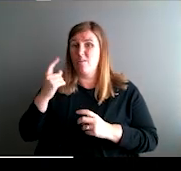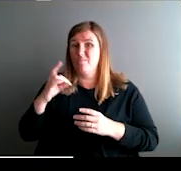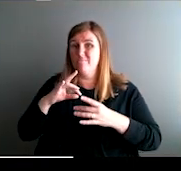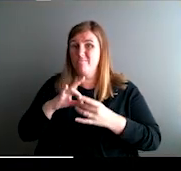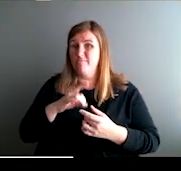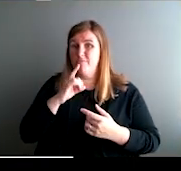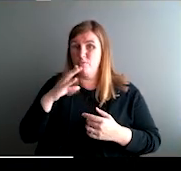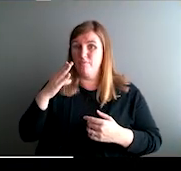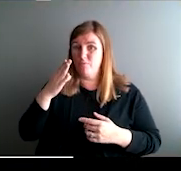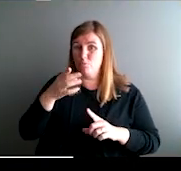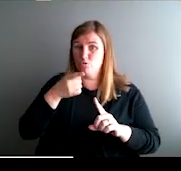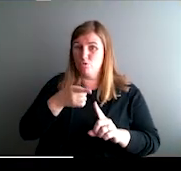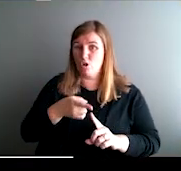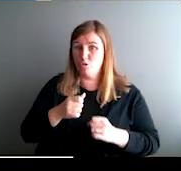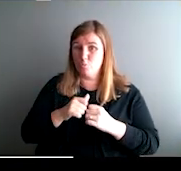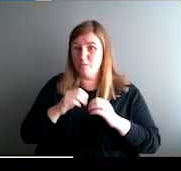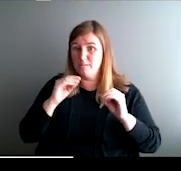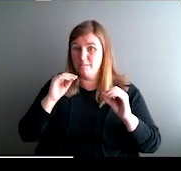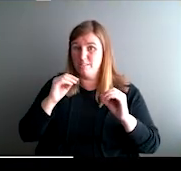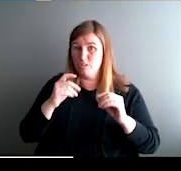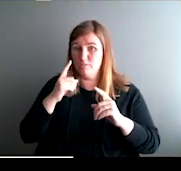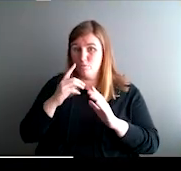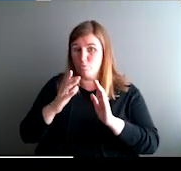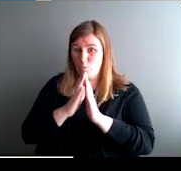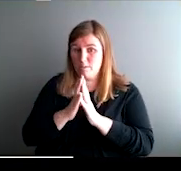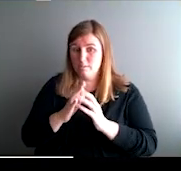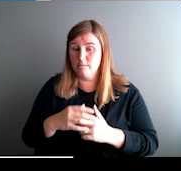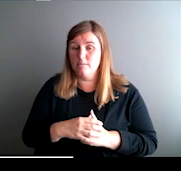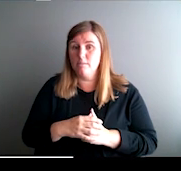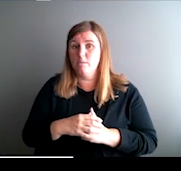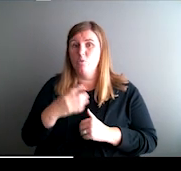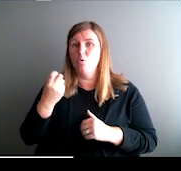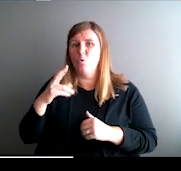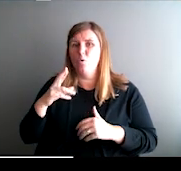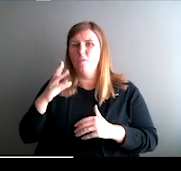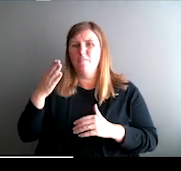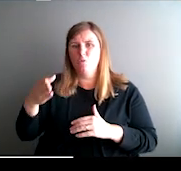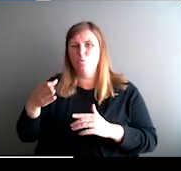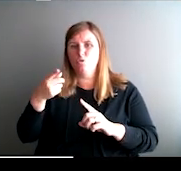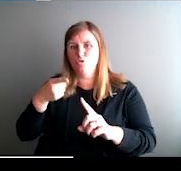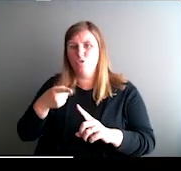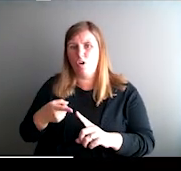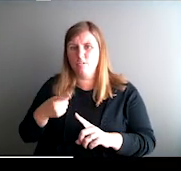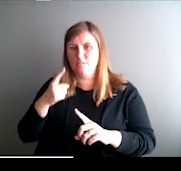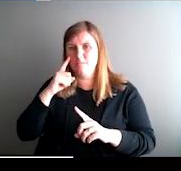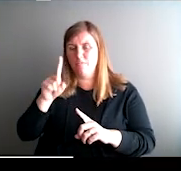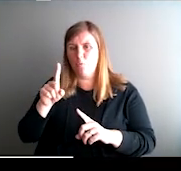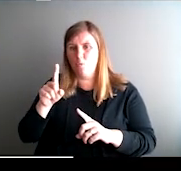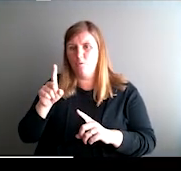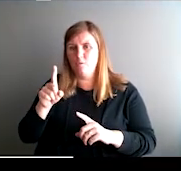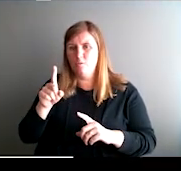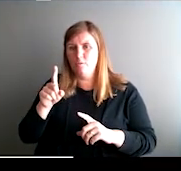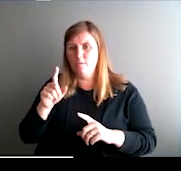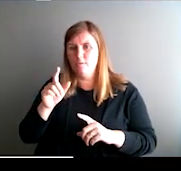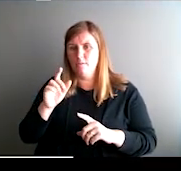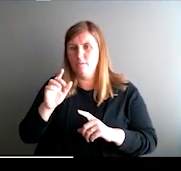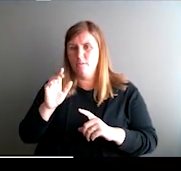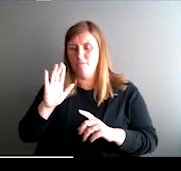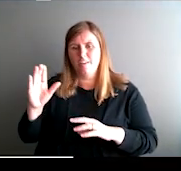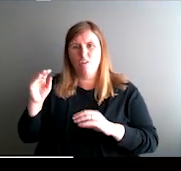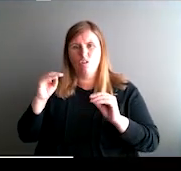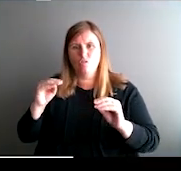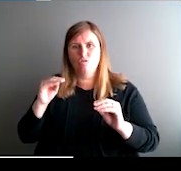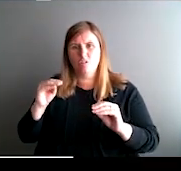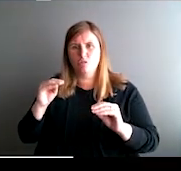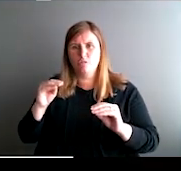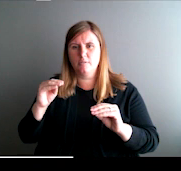future targets as far as teaching him to request, or future targets for their